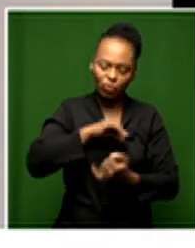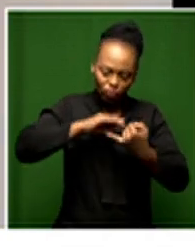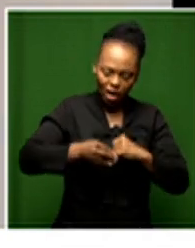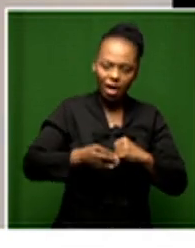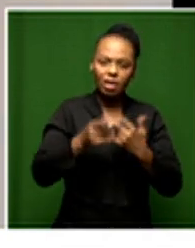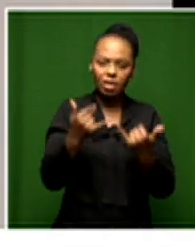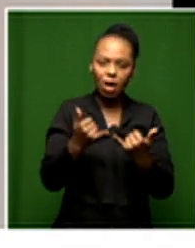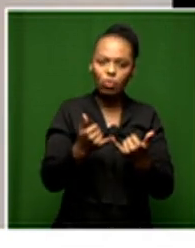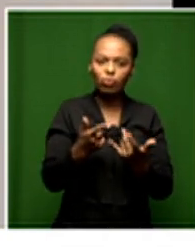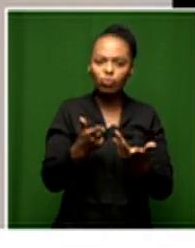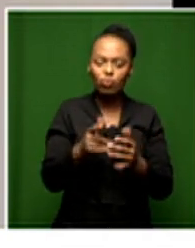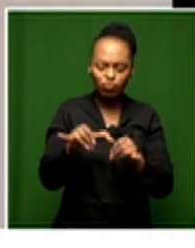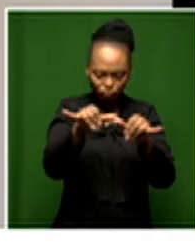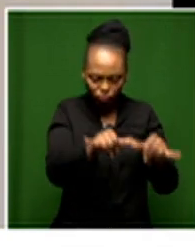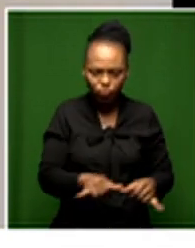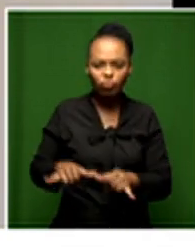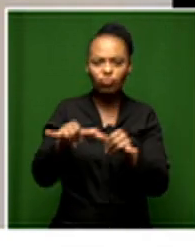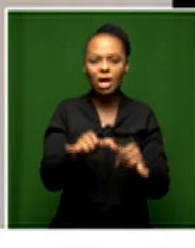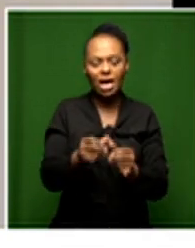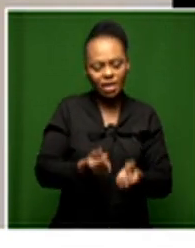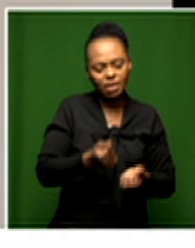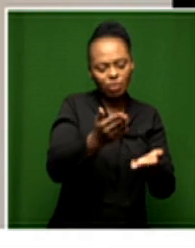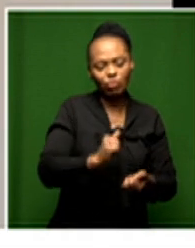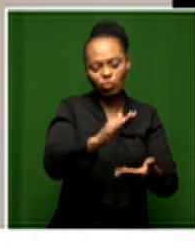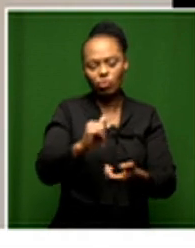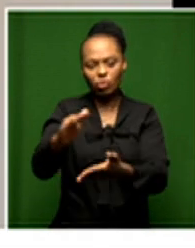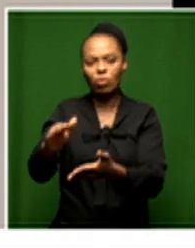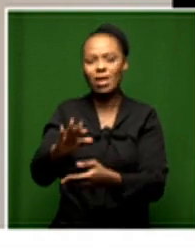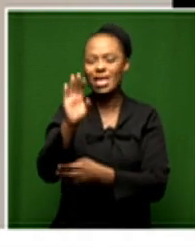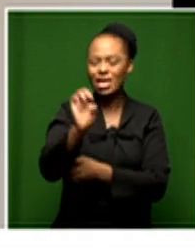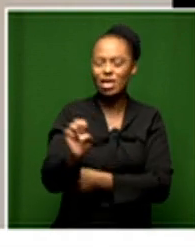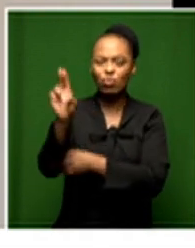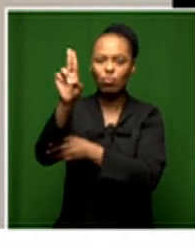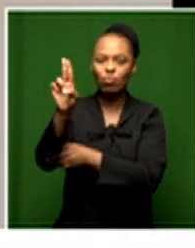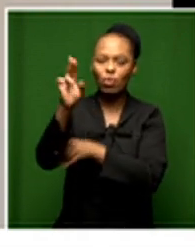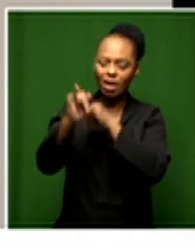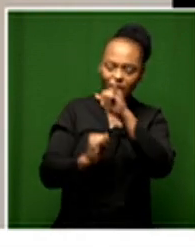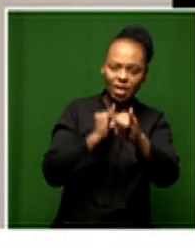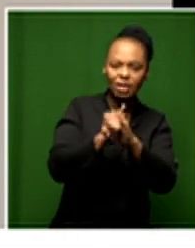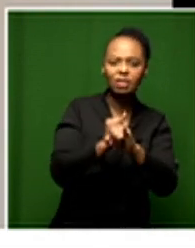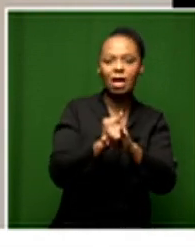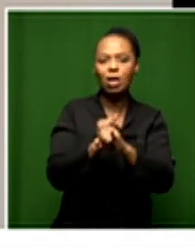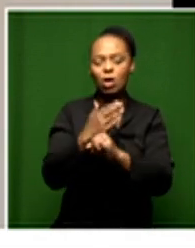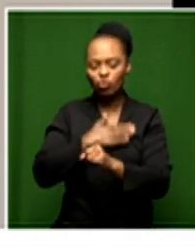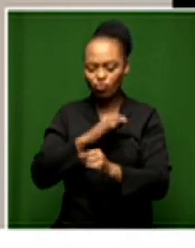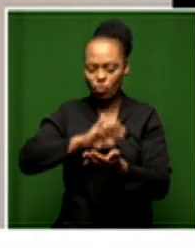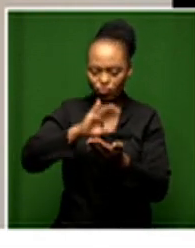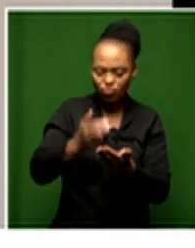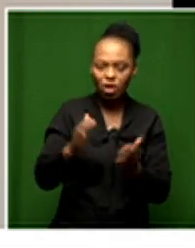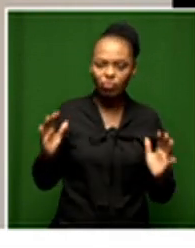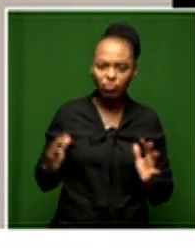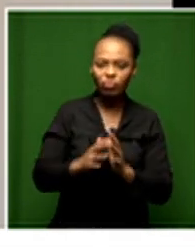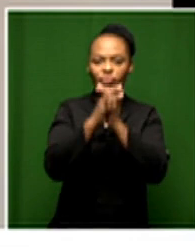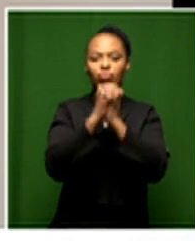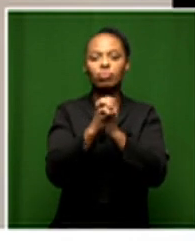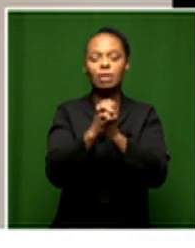the delivery of the vaccines through Covax mechanisms, the EU international solidarity tool,